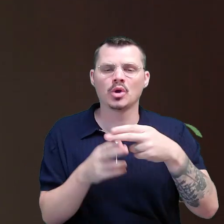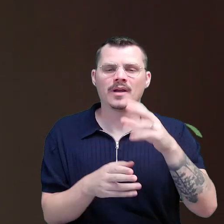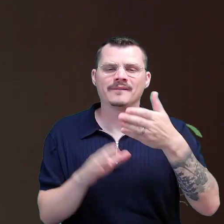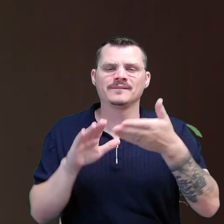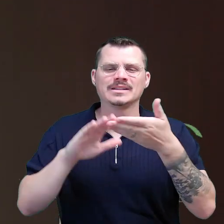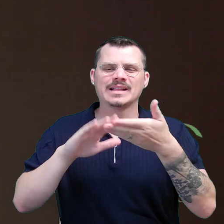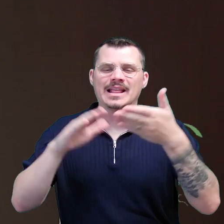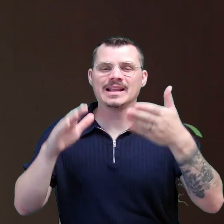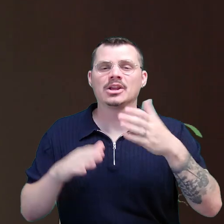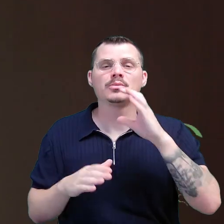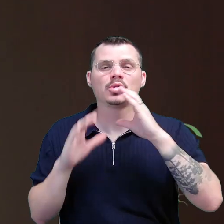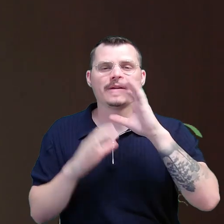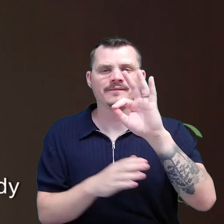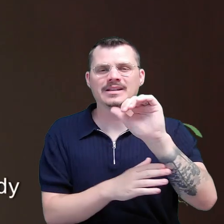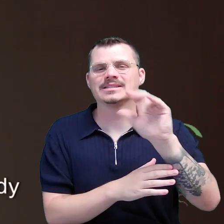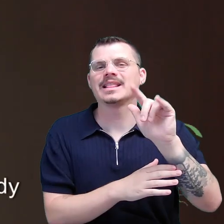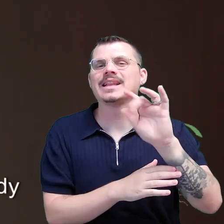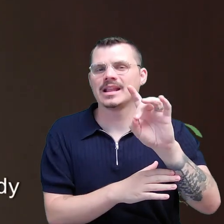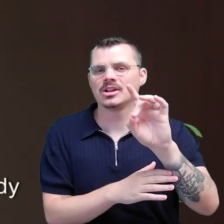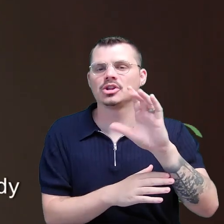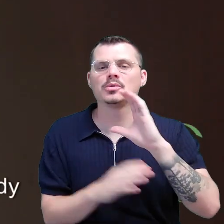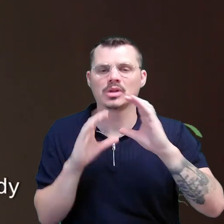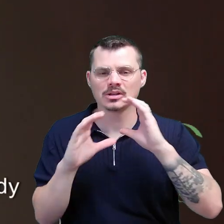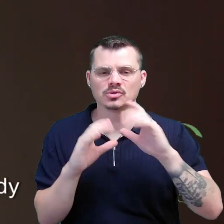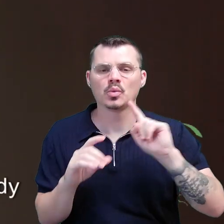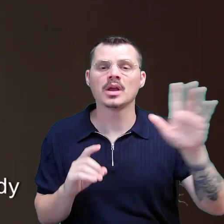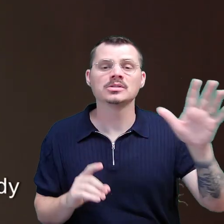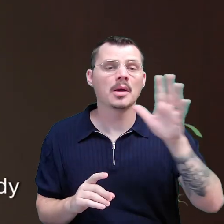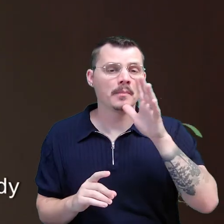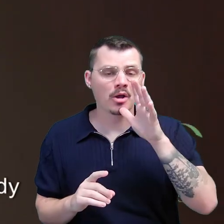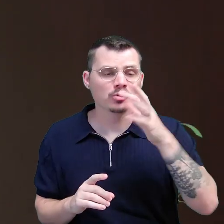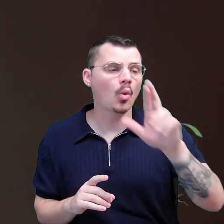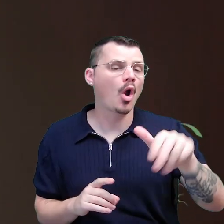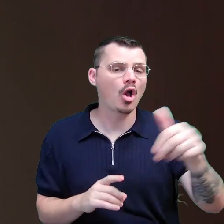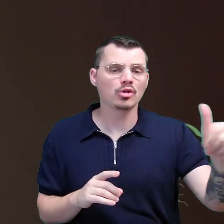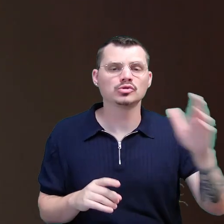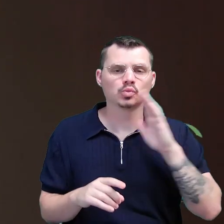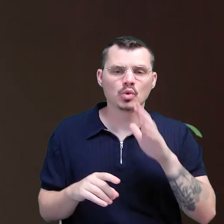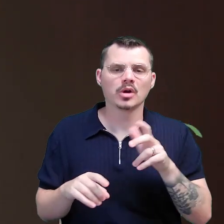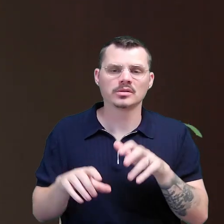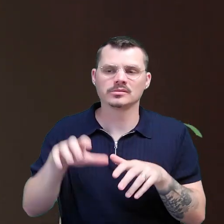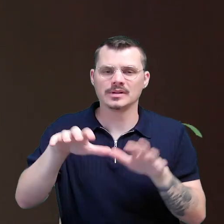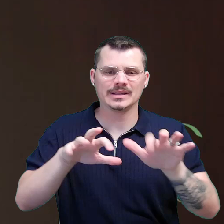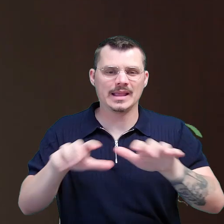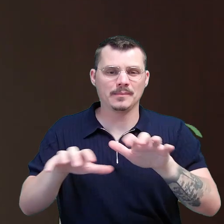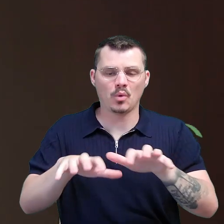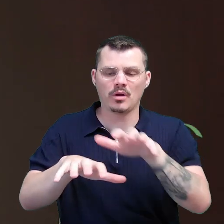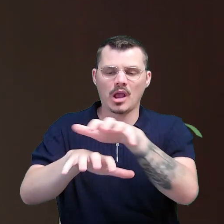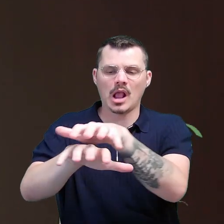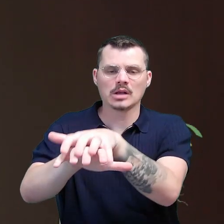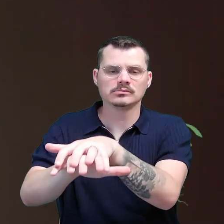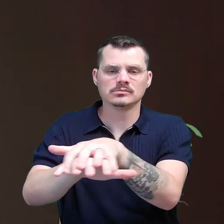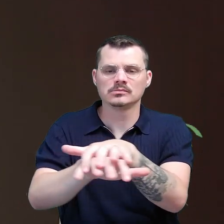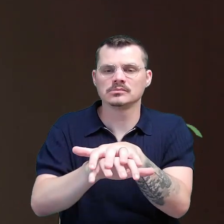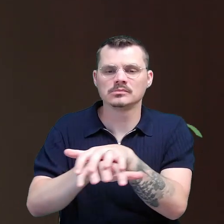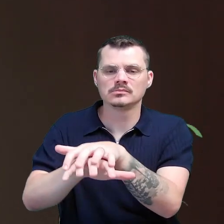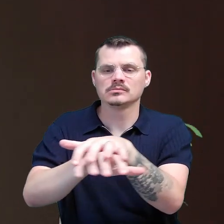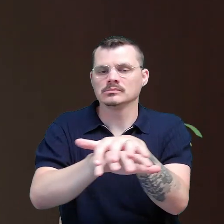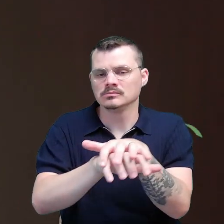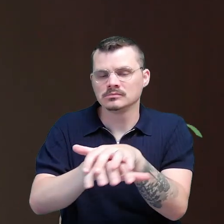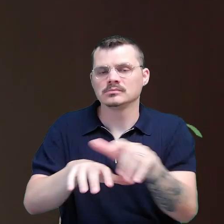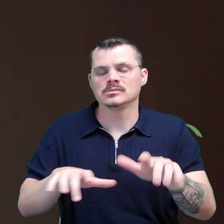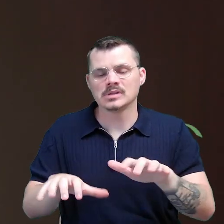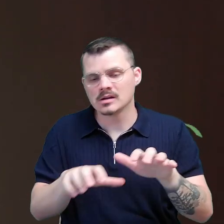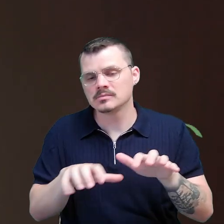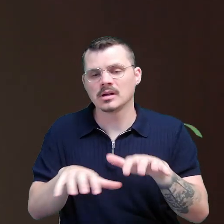facilitated communication, where his mother and others would steady his hand over a keyboard. And he typed and he typed.